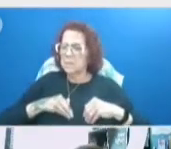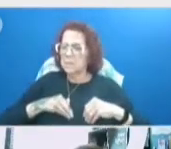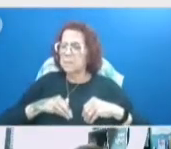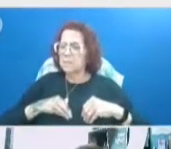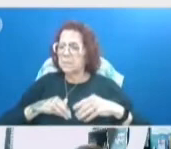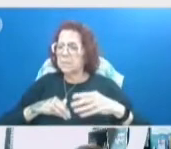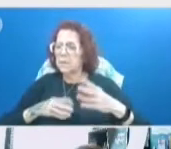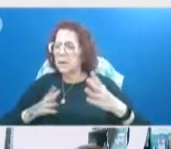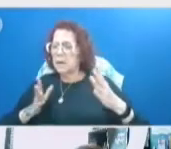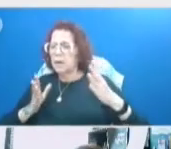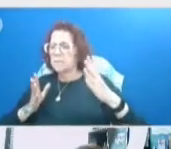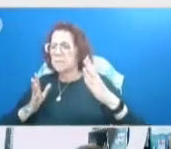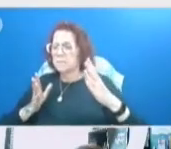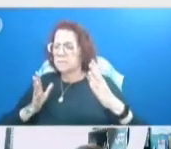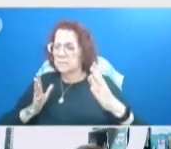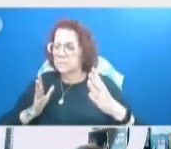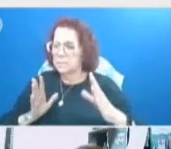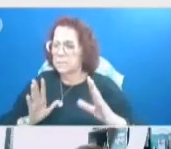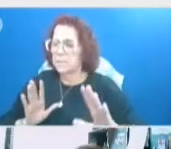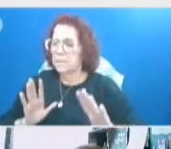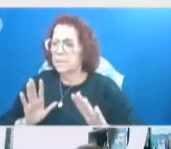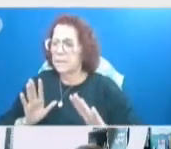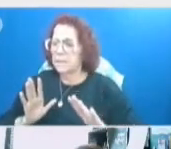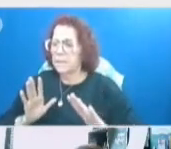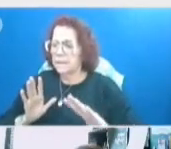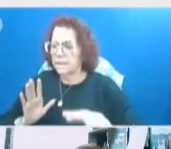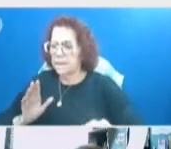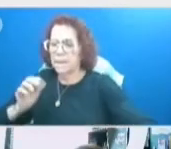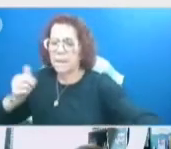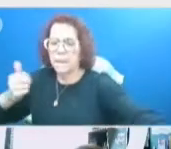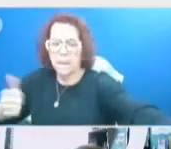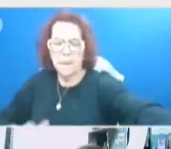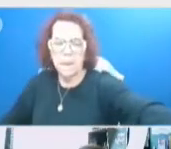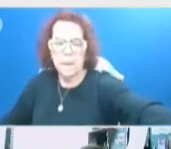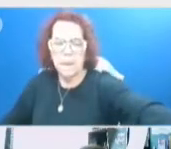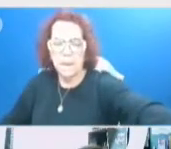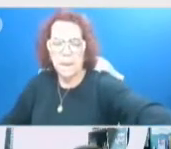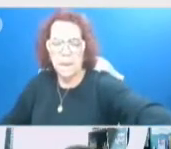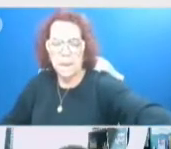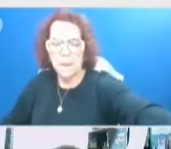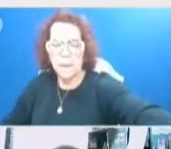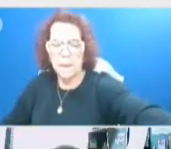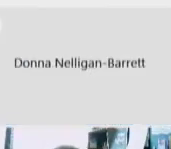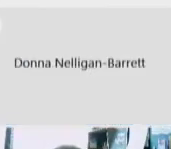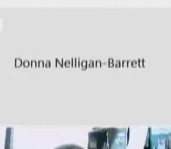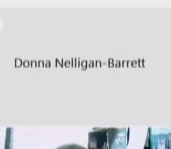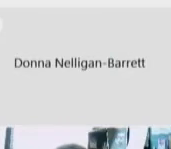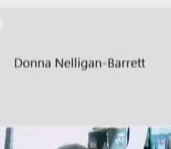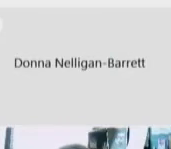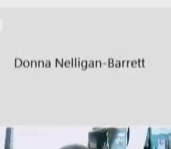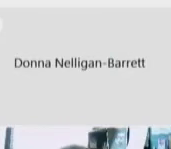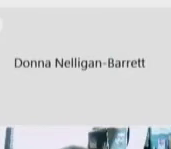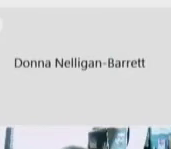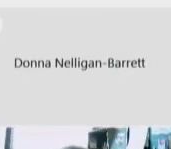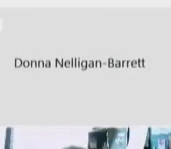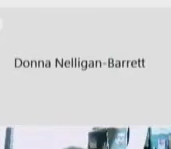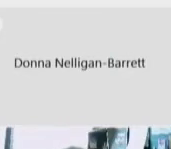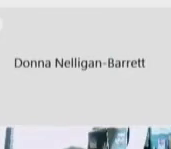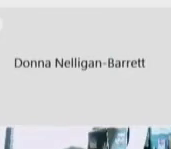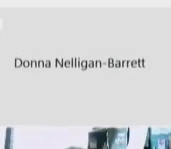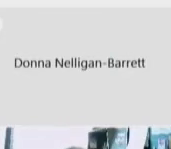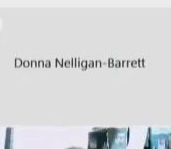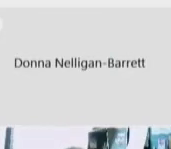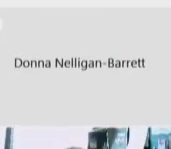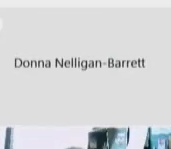The next item on our agenda is Resolution 21-07, the upgrade to e-poll